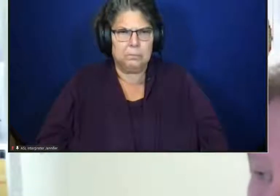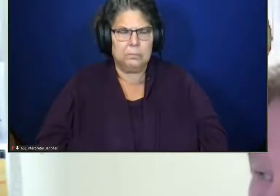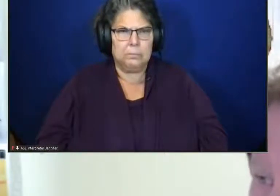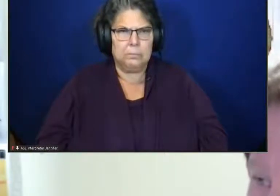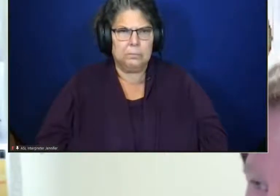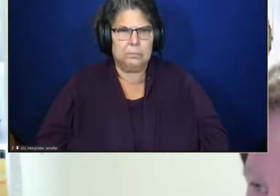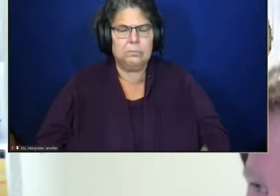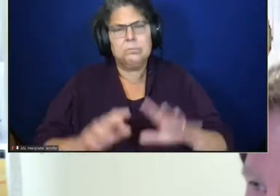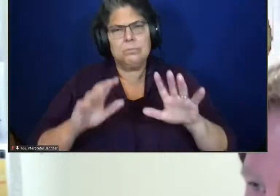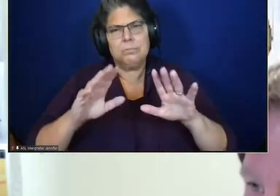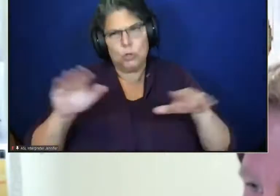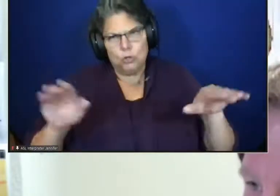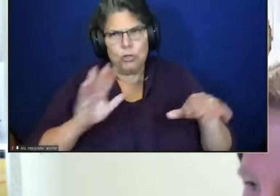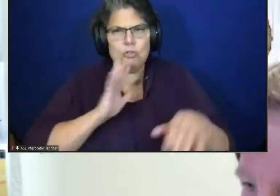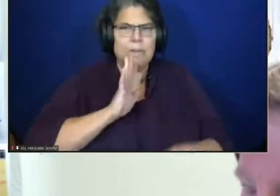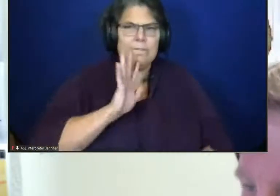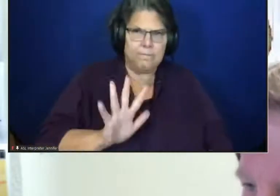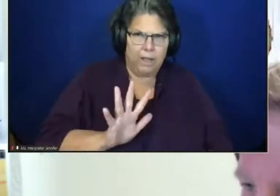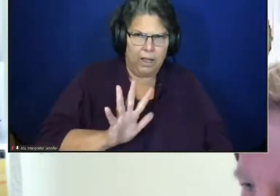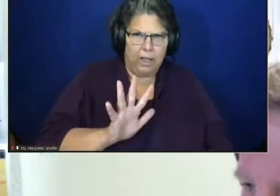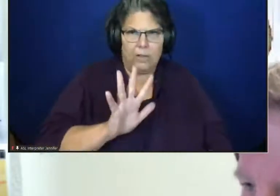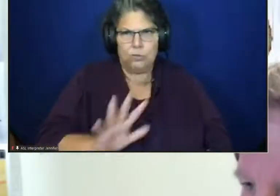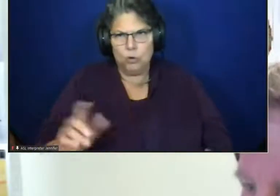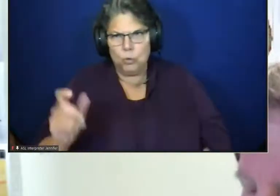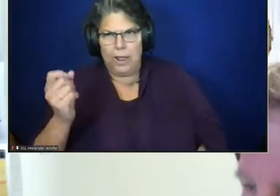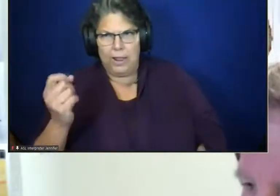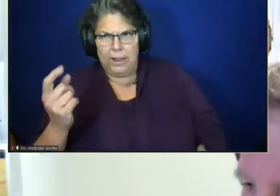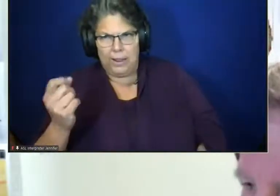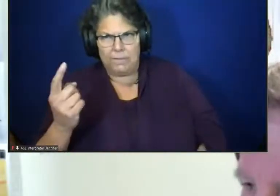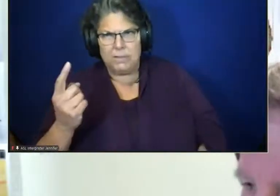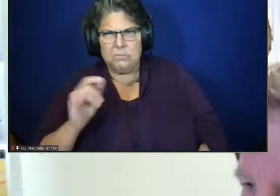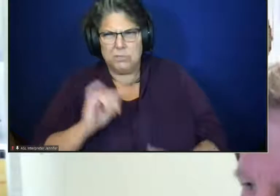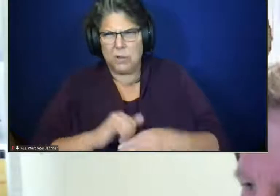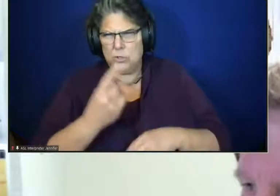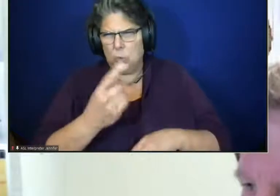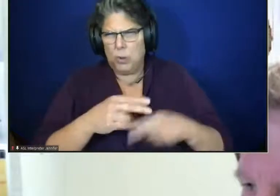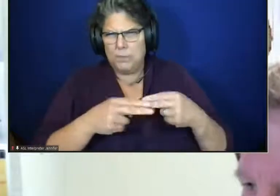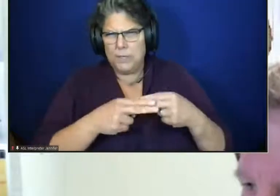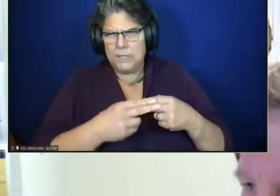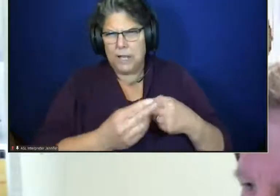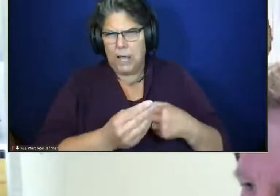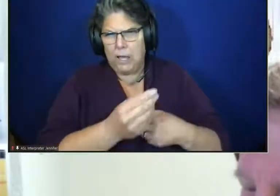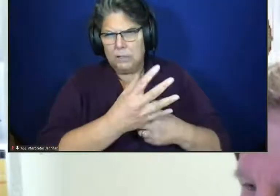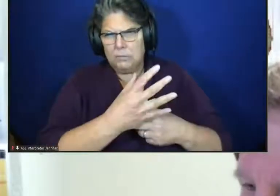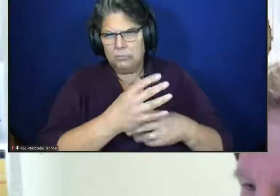Children 5 to 11 years of age. That was one of the slides that I put up.